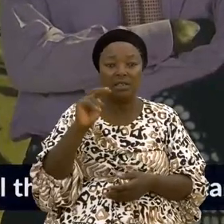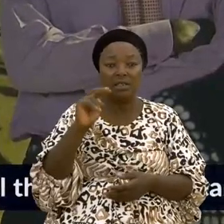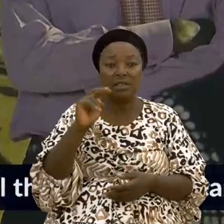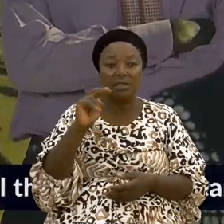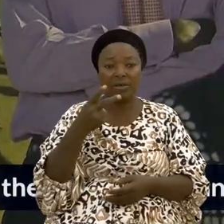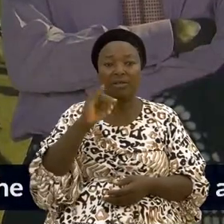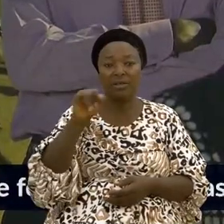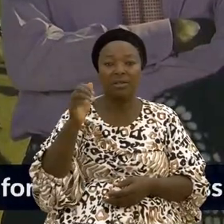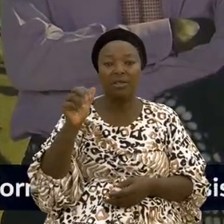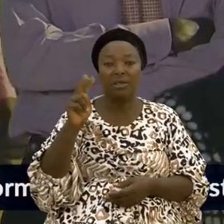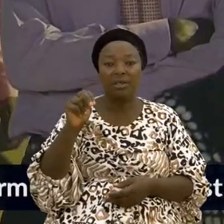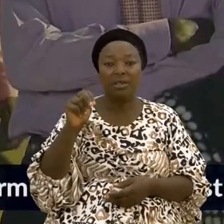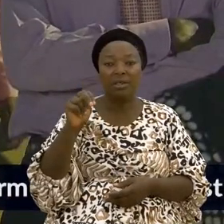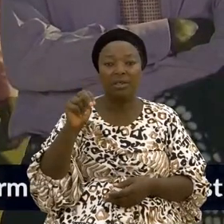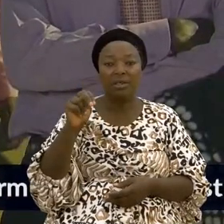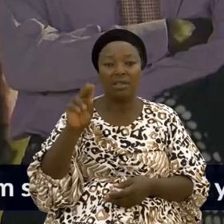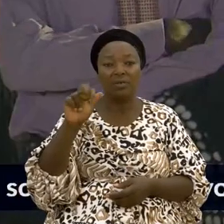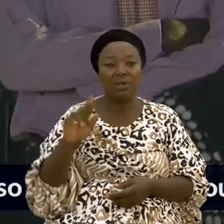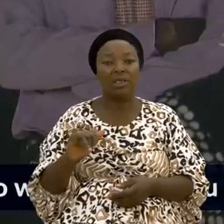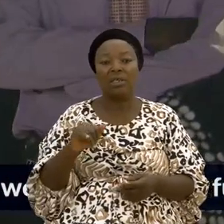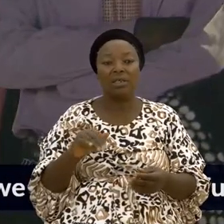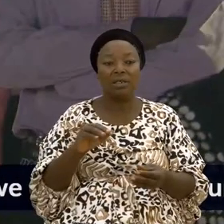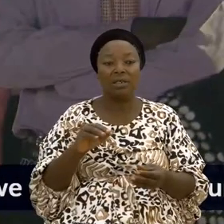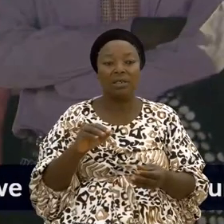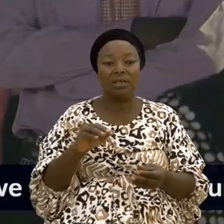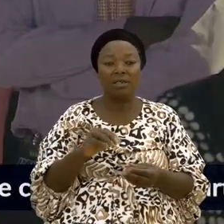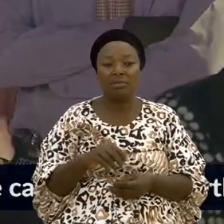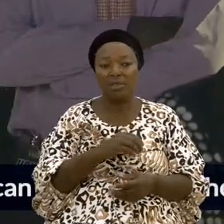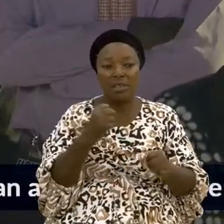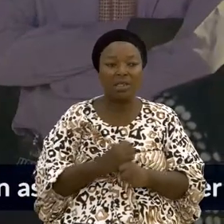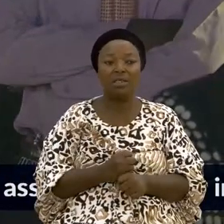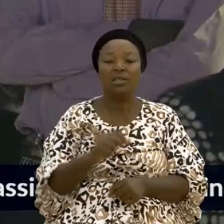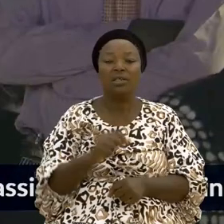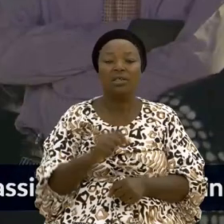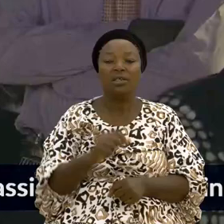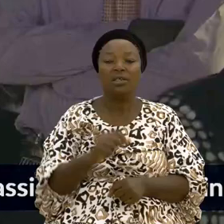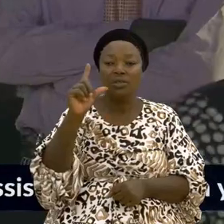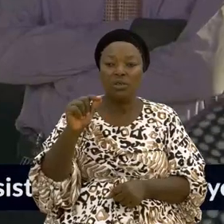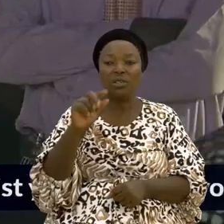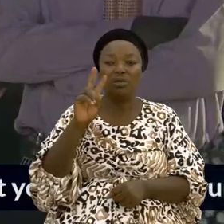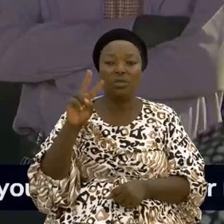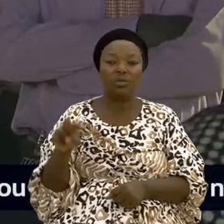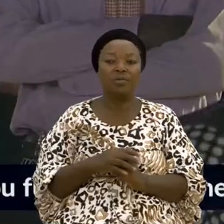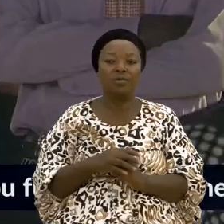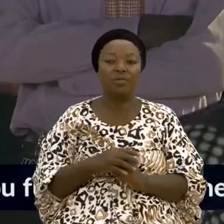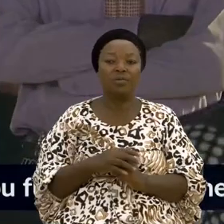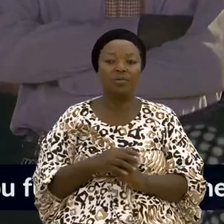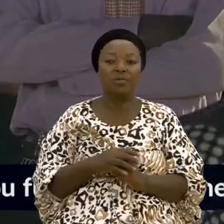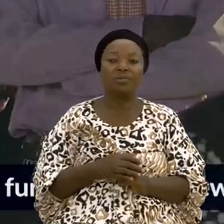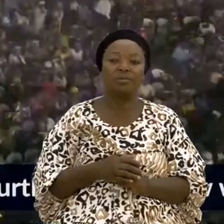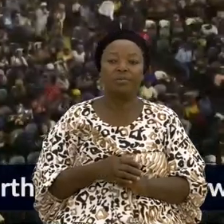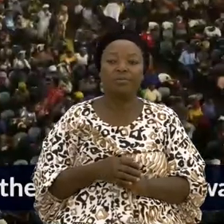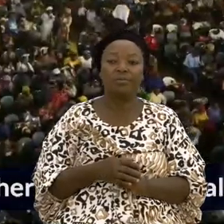2022. More details about this special banquet will be sent to you.